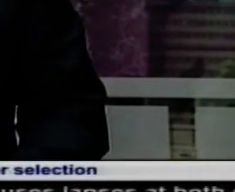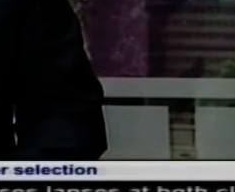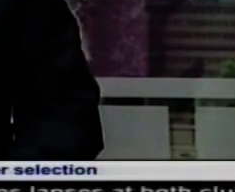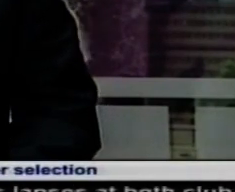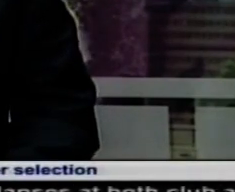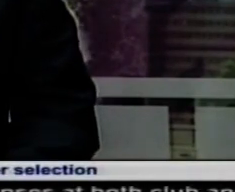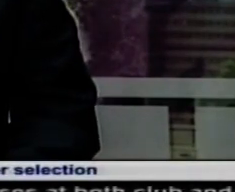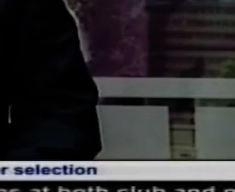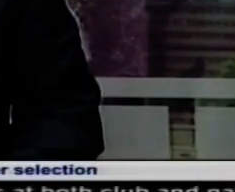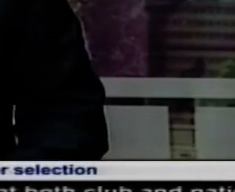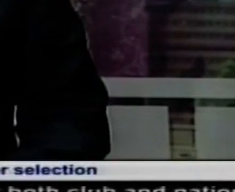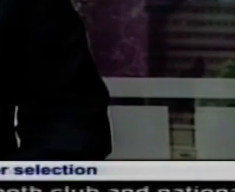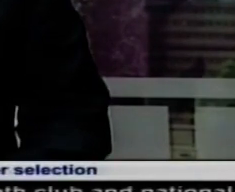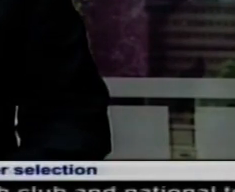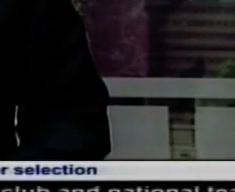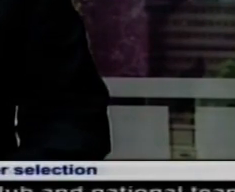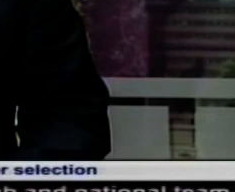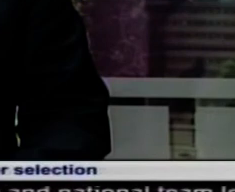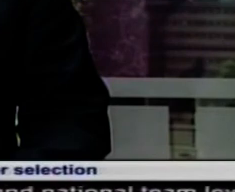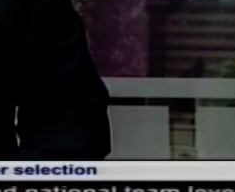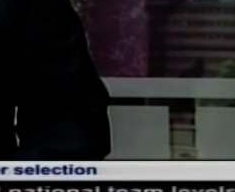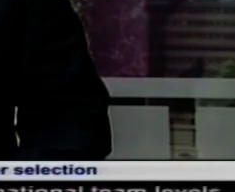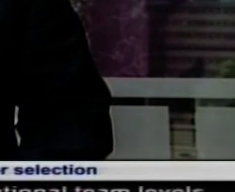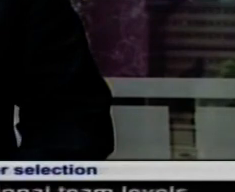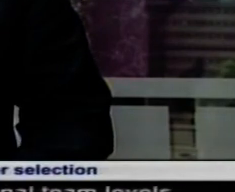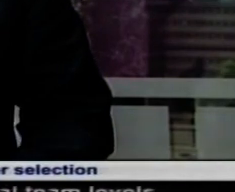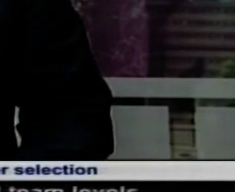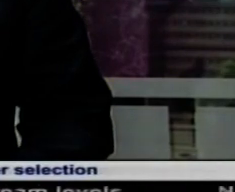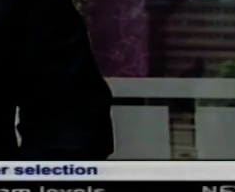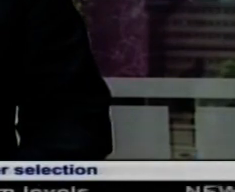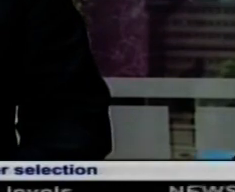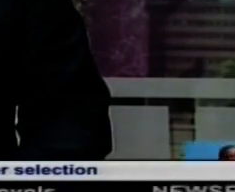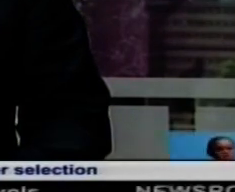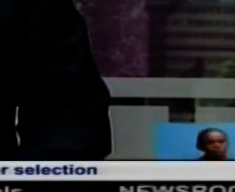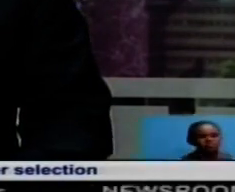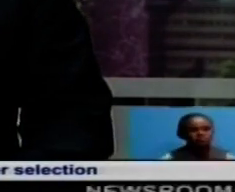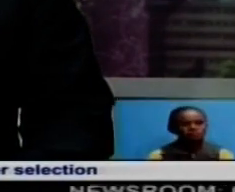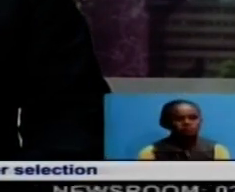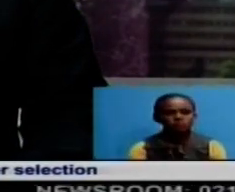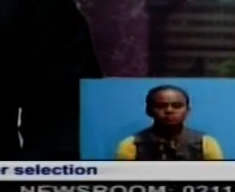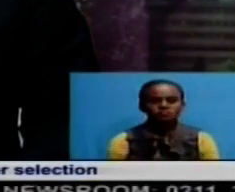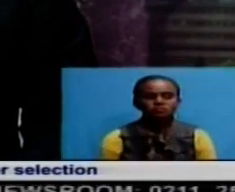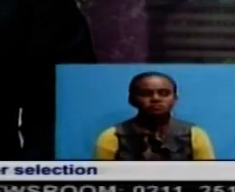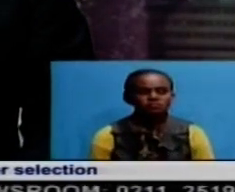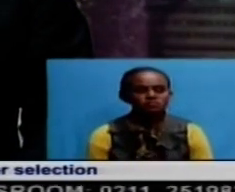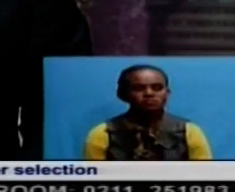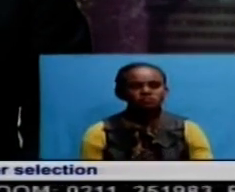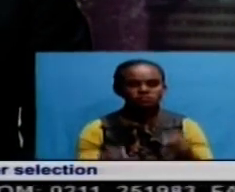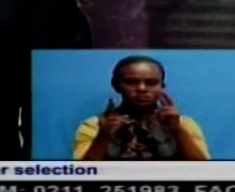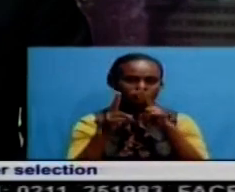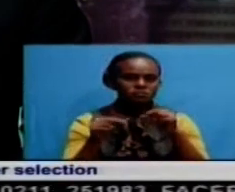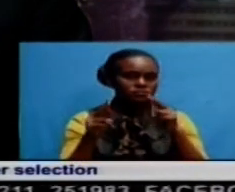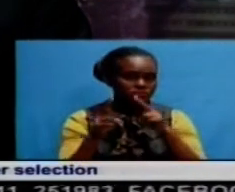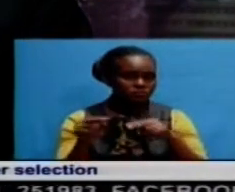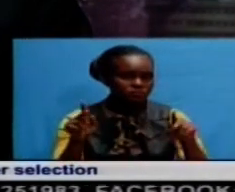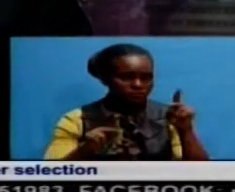says just before the 2016 general election results were announced, village headmen told him to relocate to Eastern Province if the